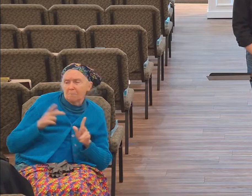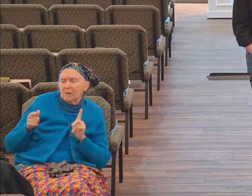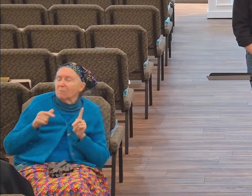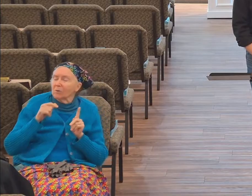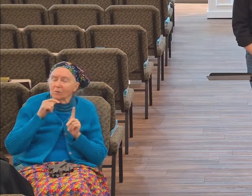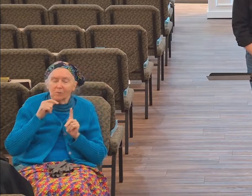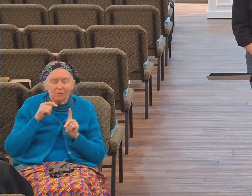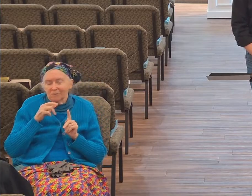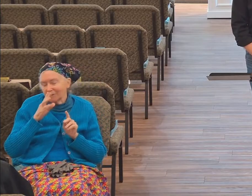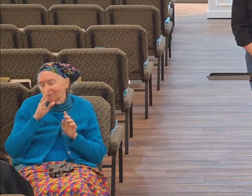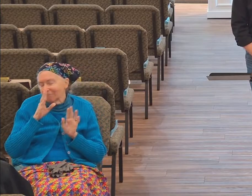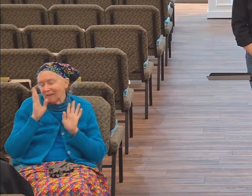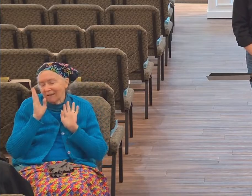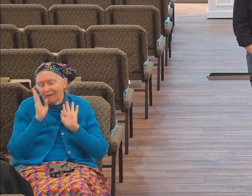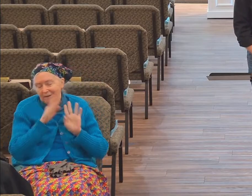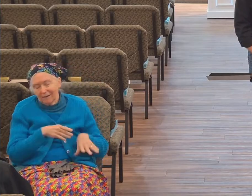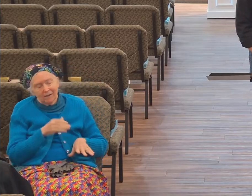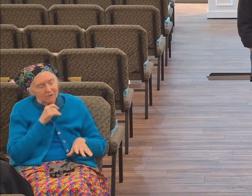Yeah.